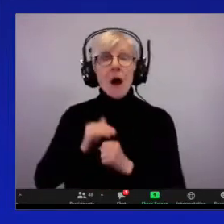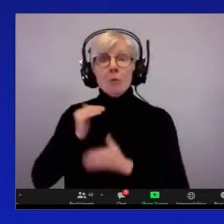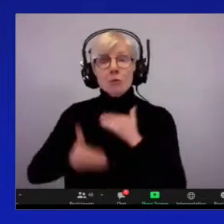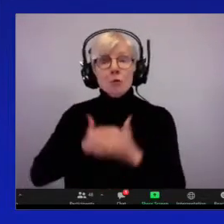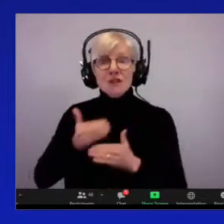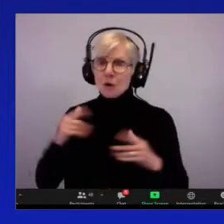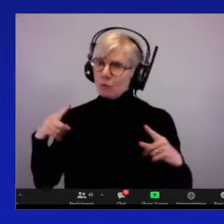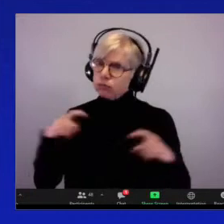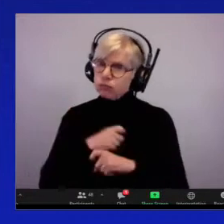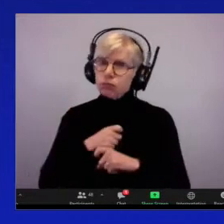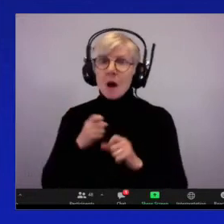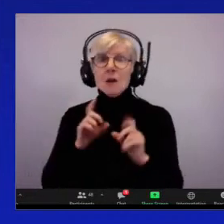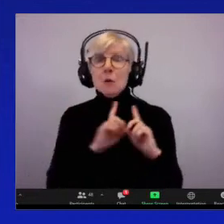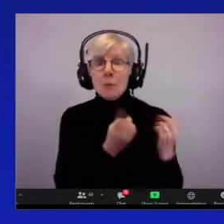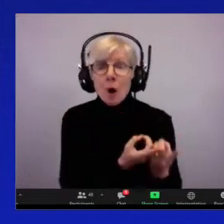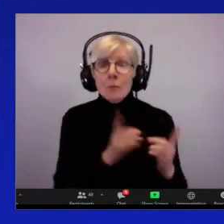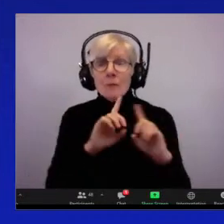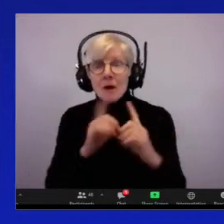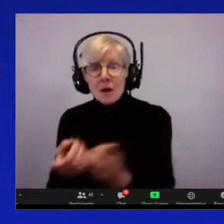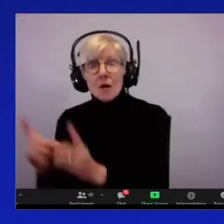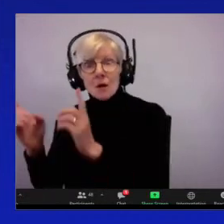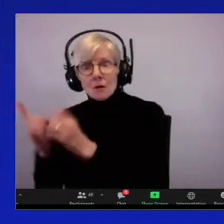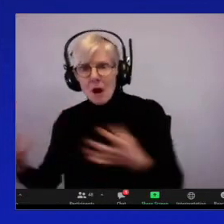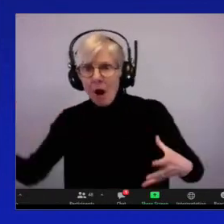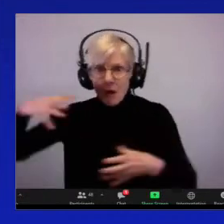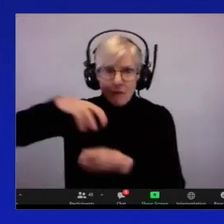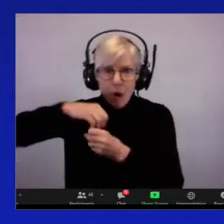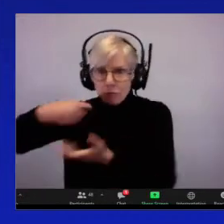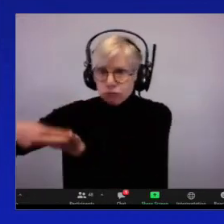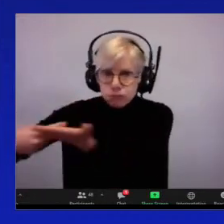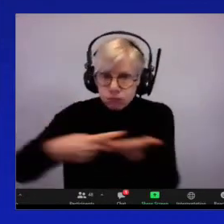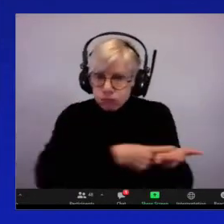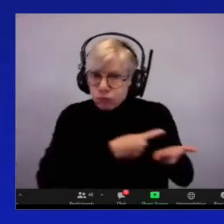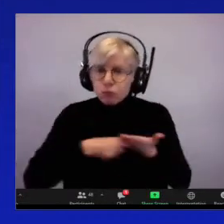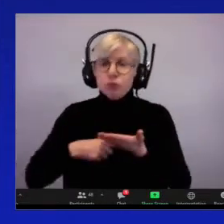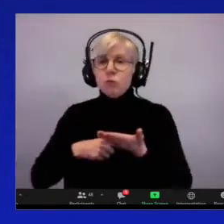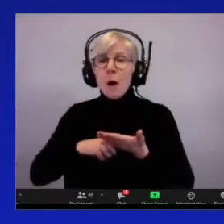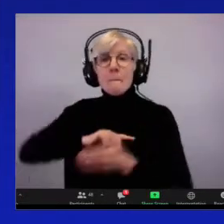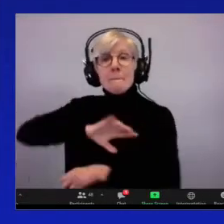from all over the city. Most importantly, it's grounded in public